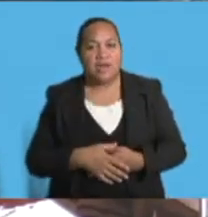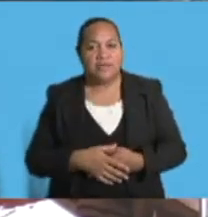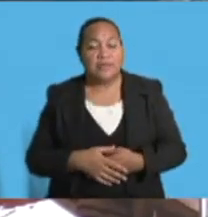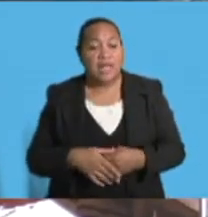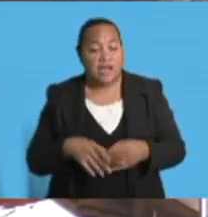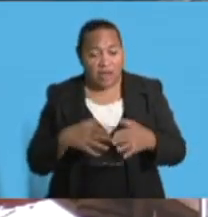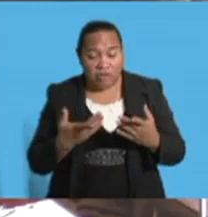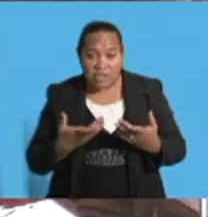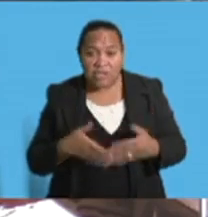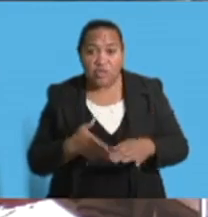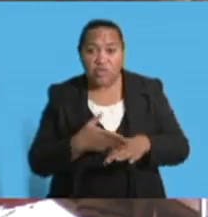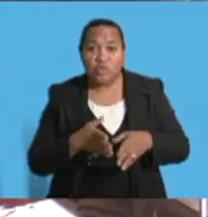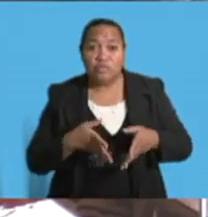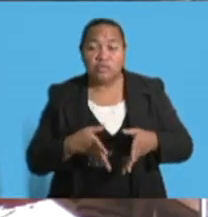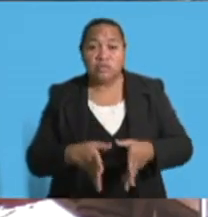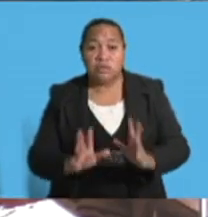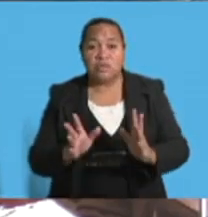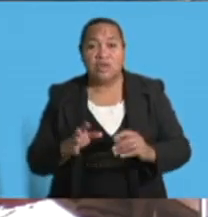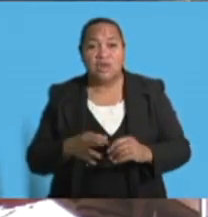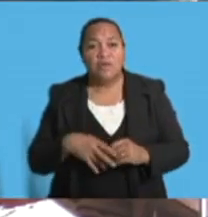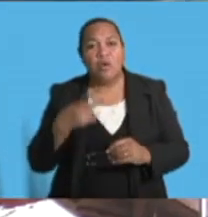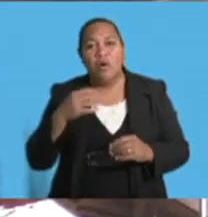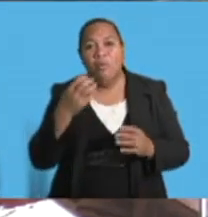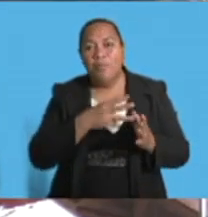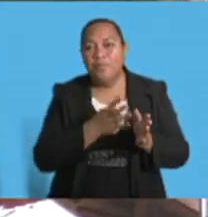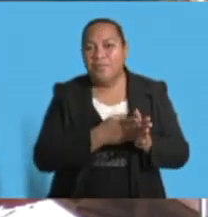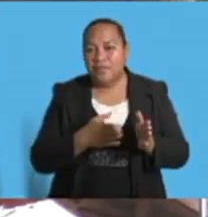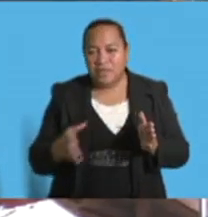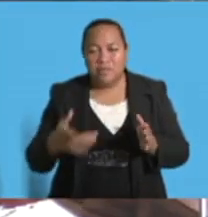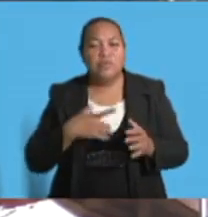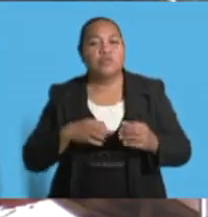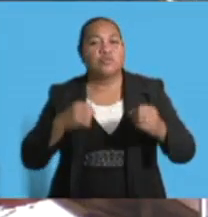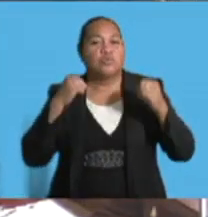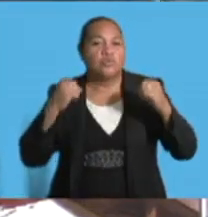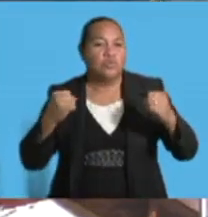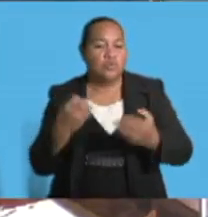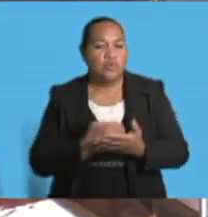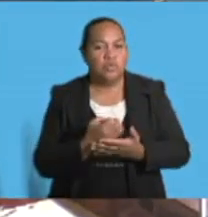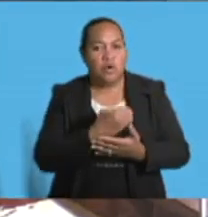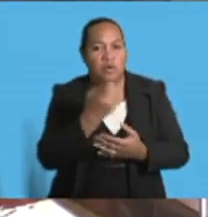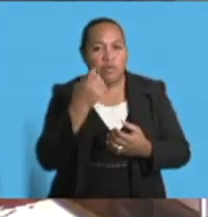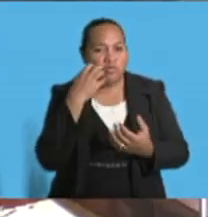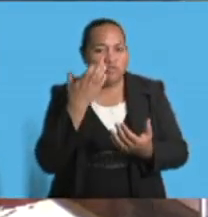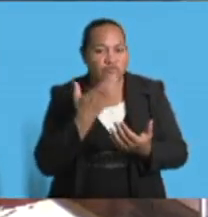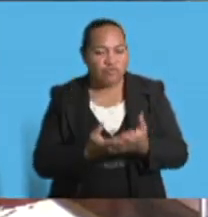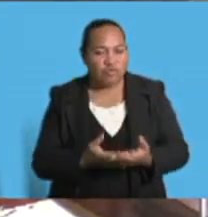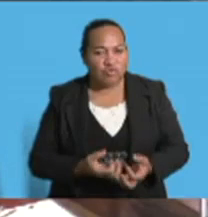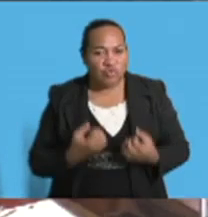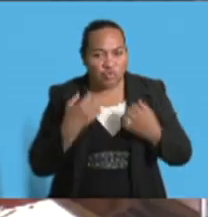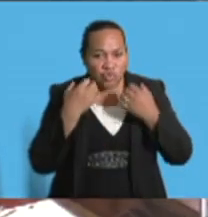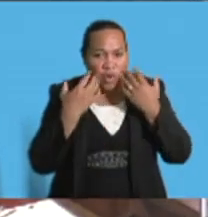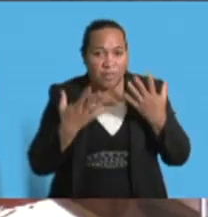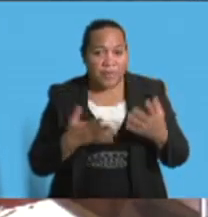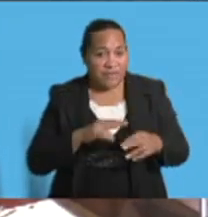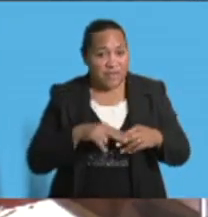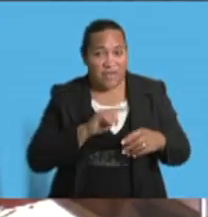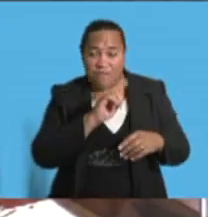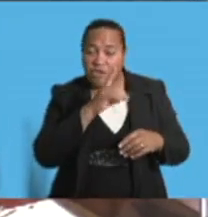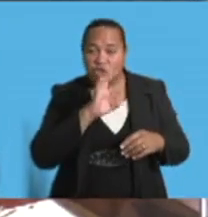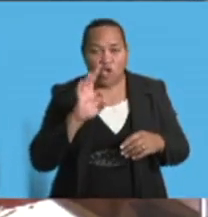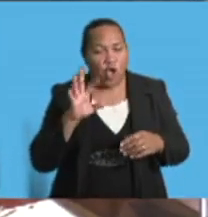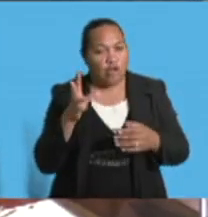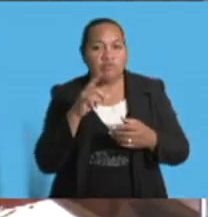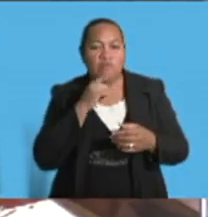ushered in by the 2013 Constitution has contributed directly to a strong economy. In addition, the Fiji First government does not take loans